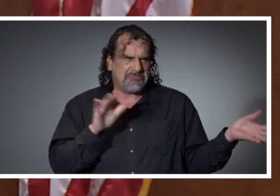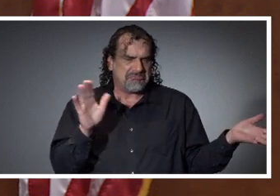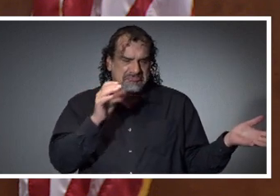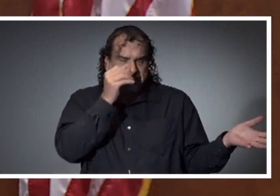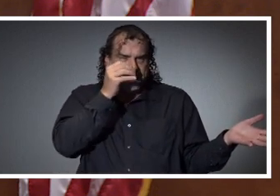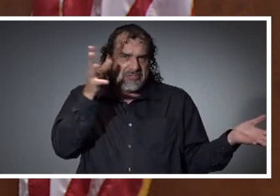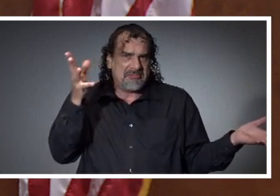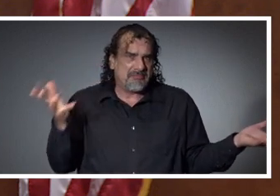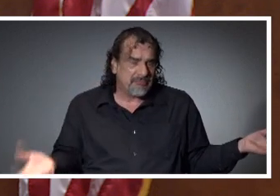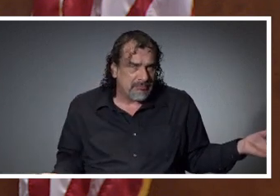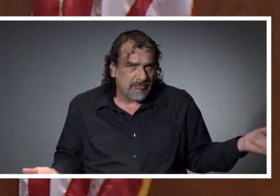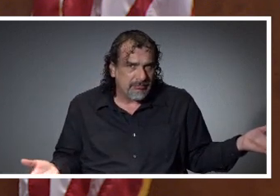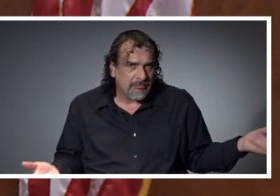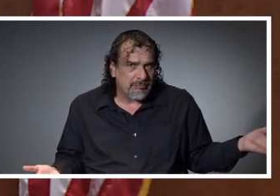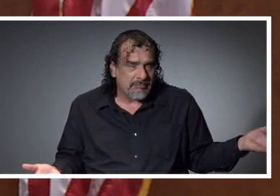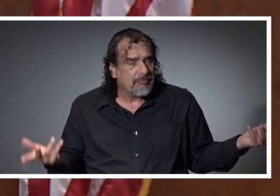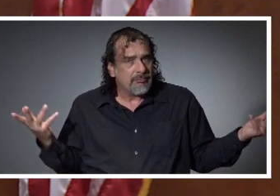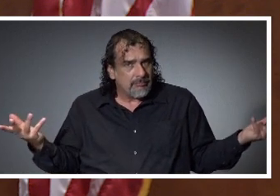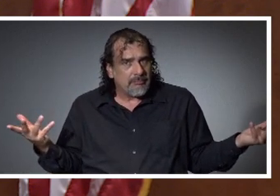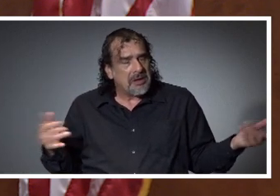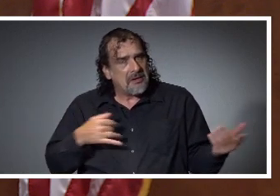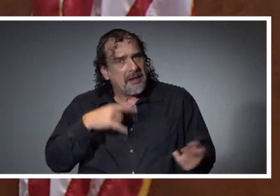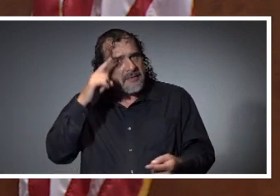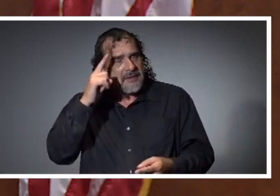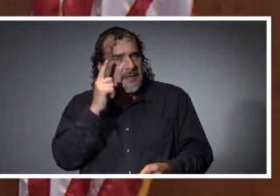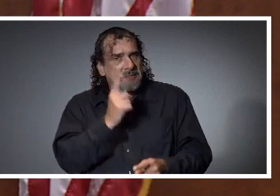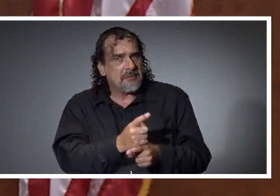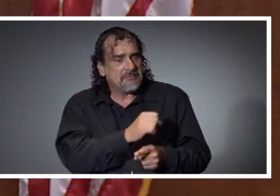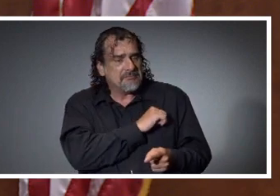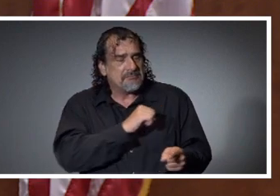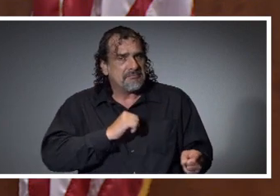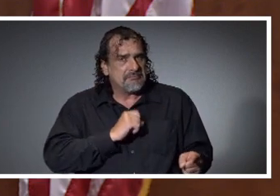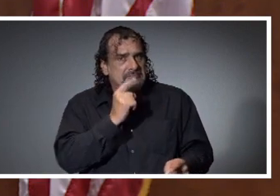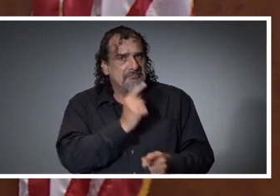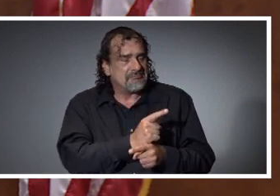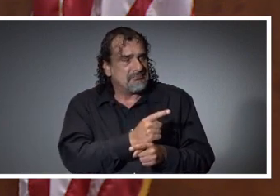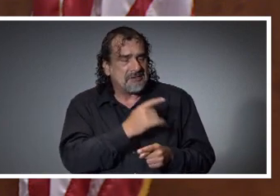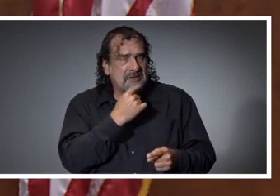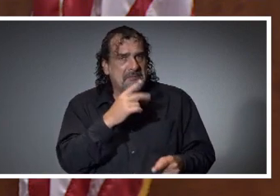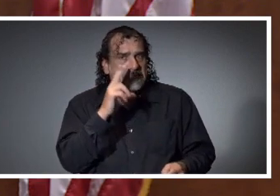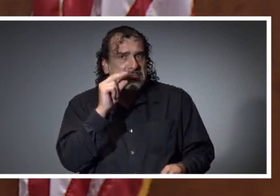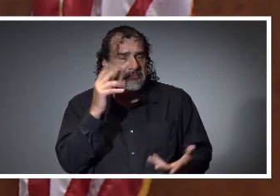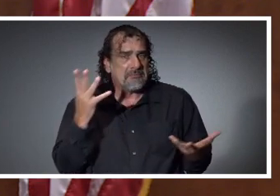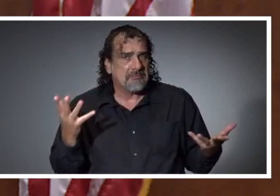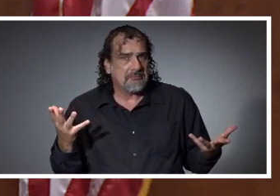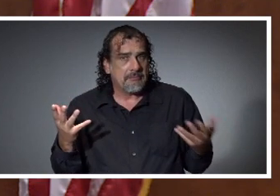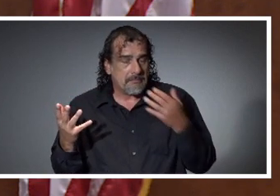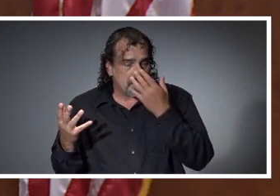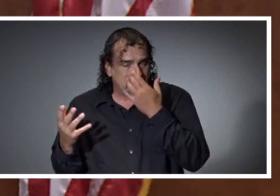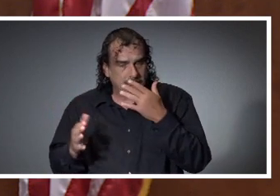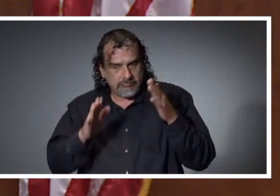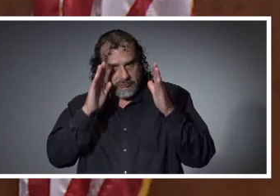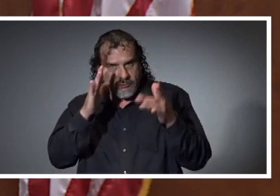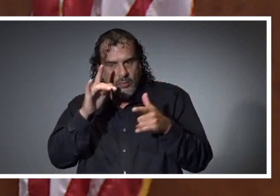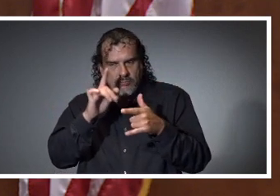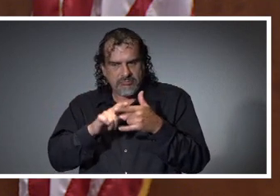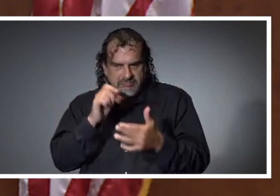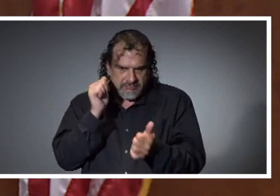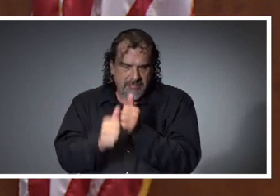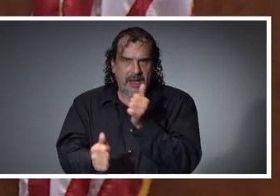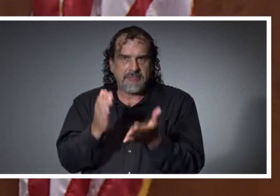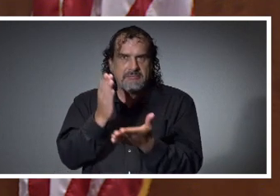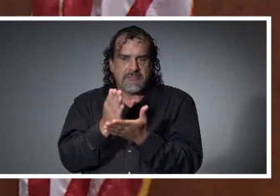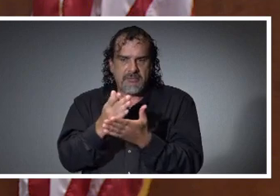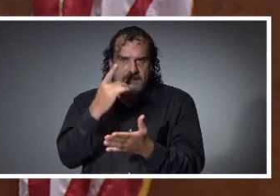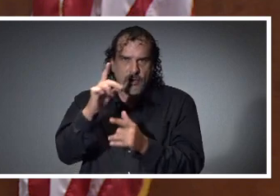and I think correctly so. I appreciate the senators holding their ground and focusing on doing what's best for